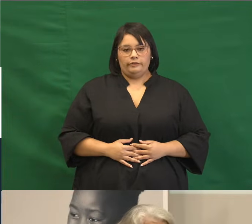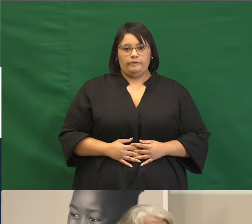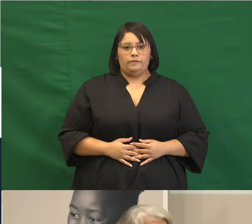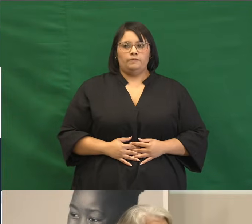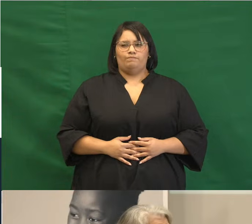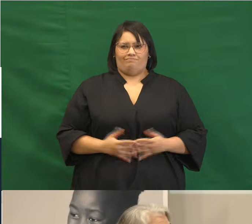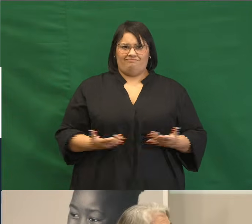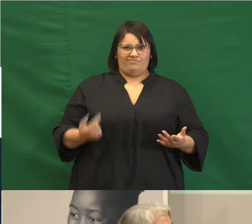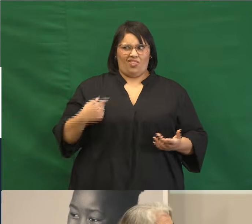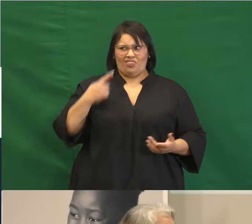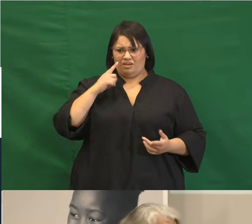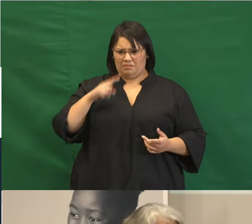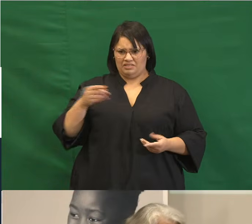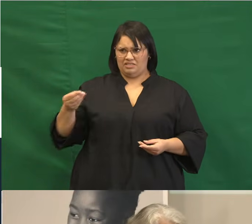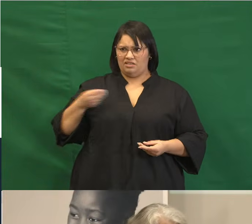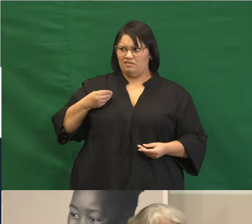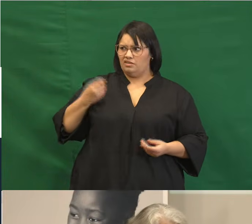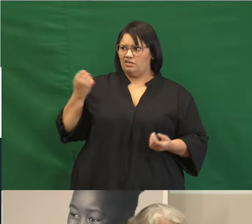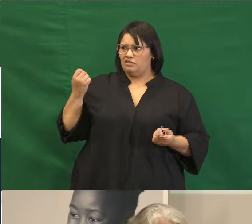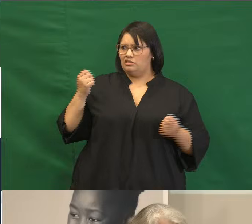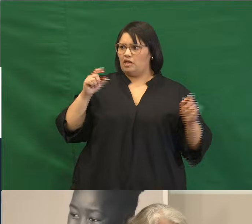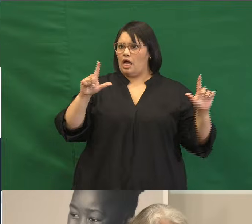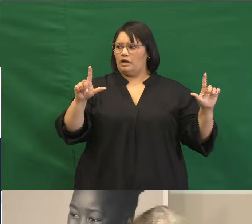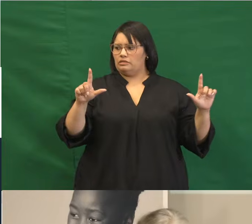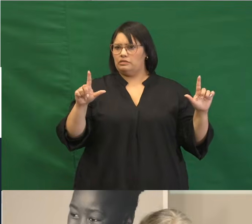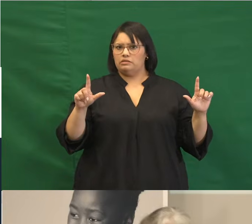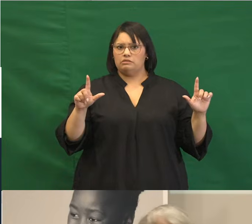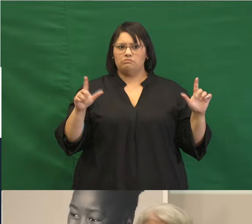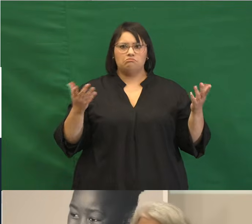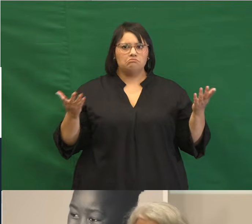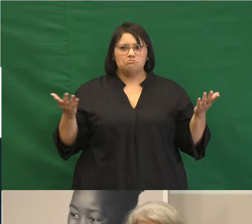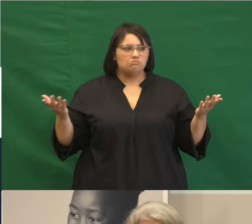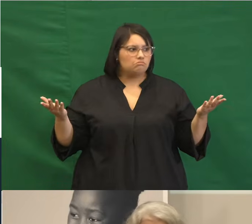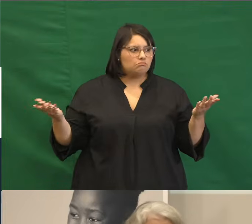Okay, I'm supposed to get a slide up here.